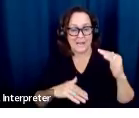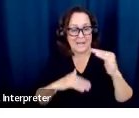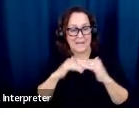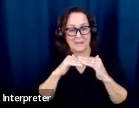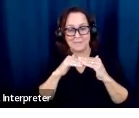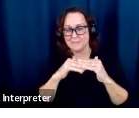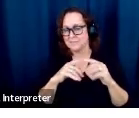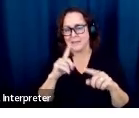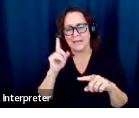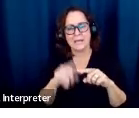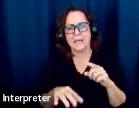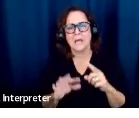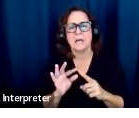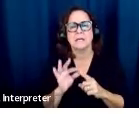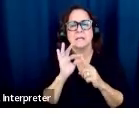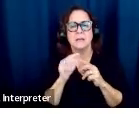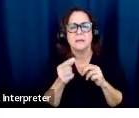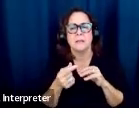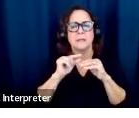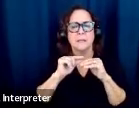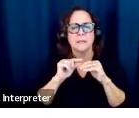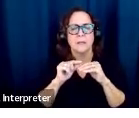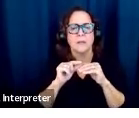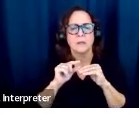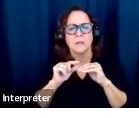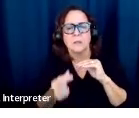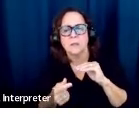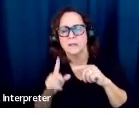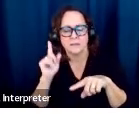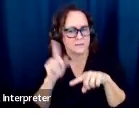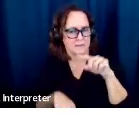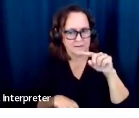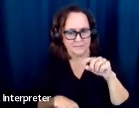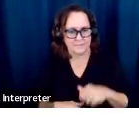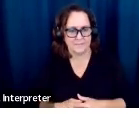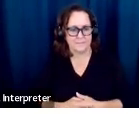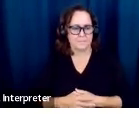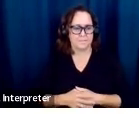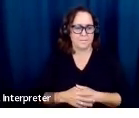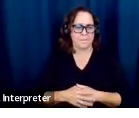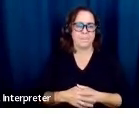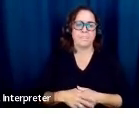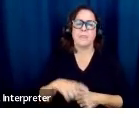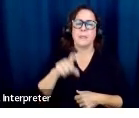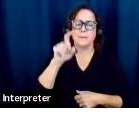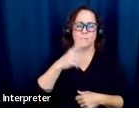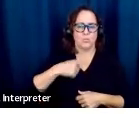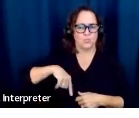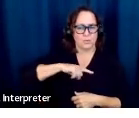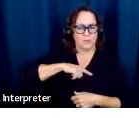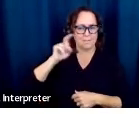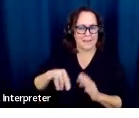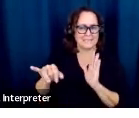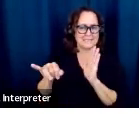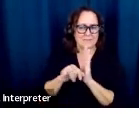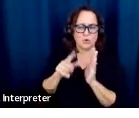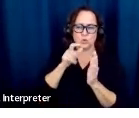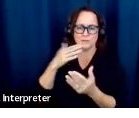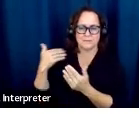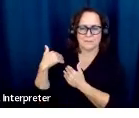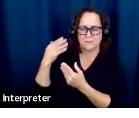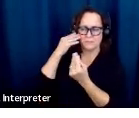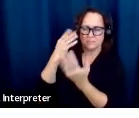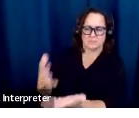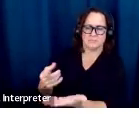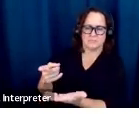allowed. We also have to identify who is responsible for notifying the participant about the waiver limit. In